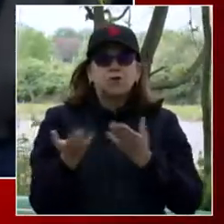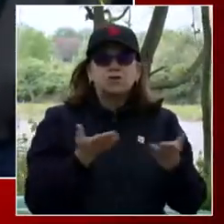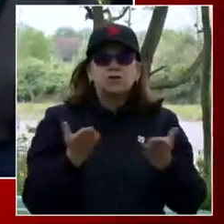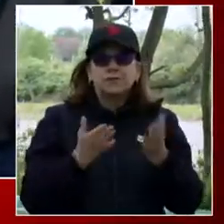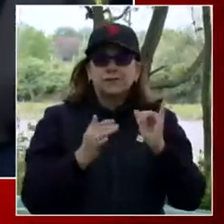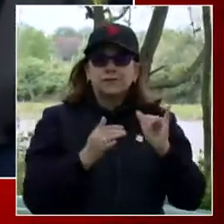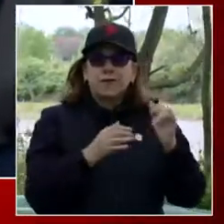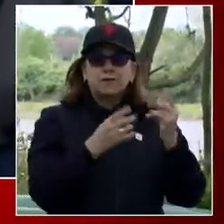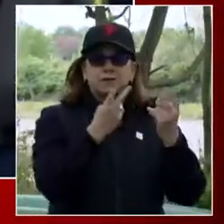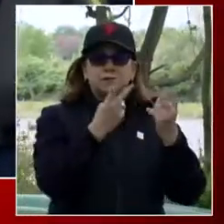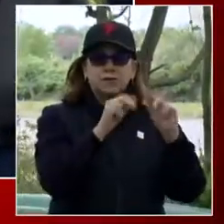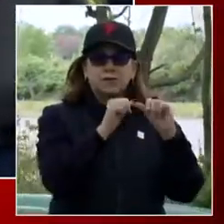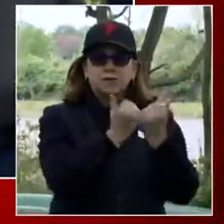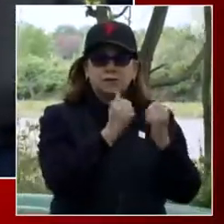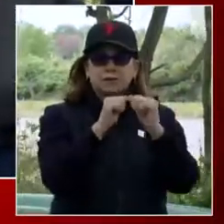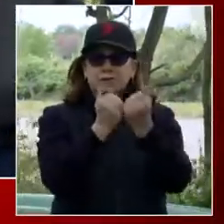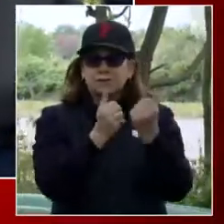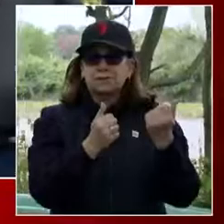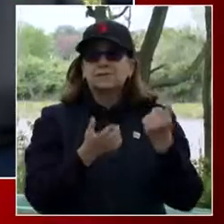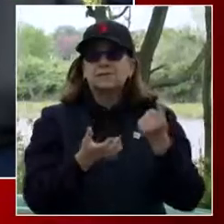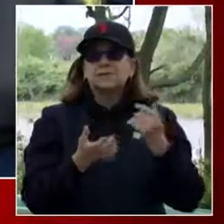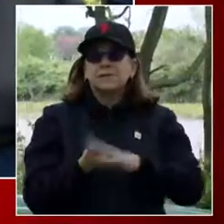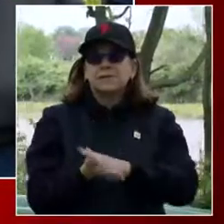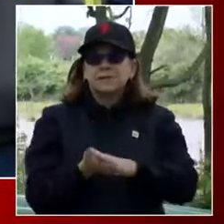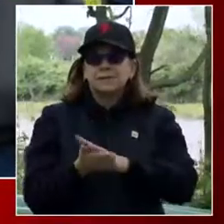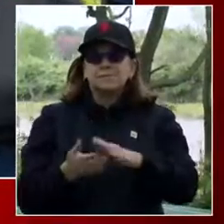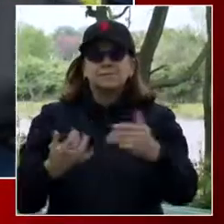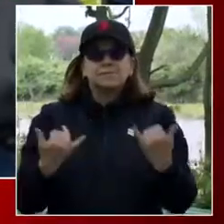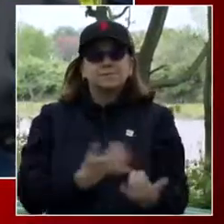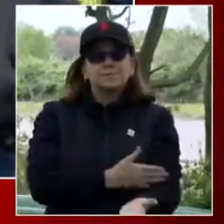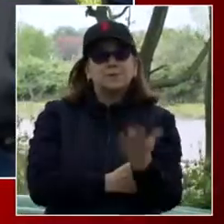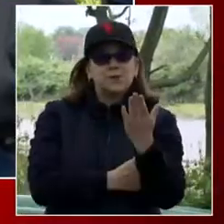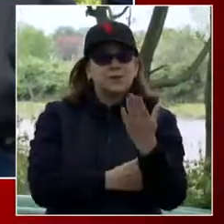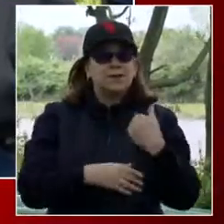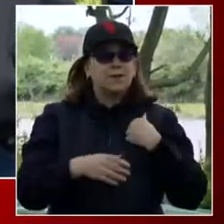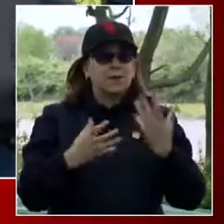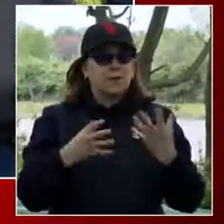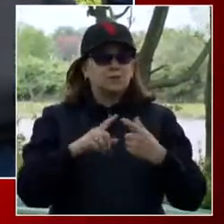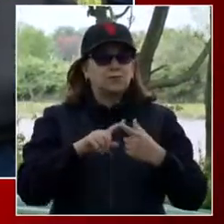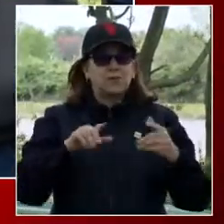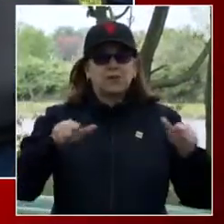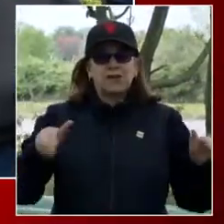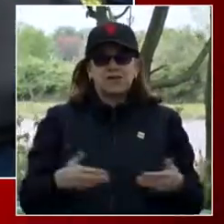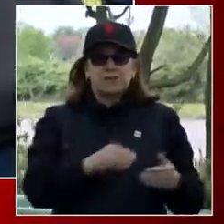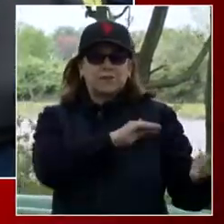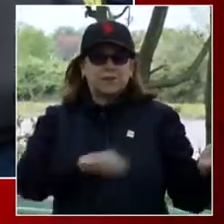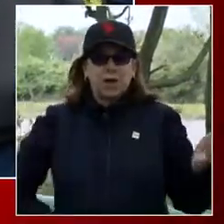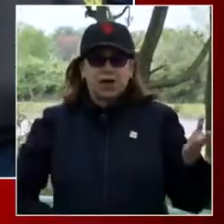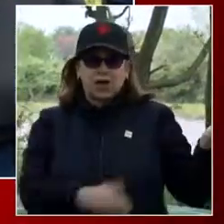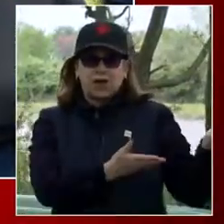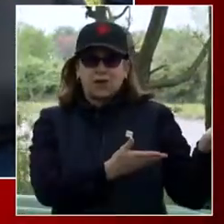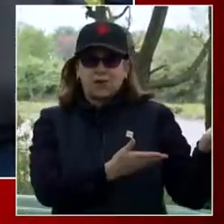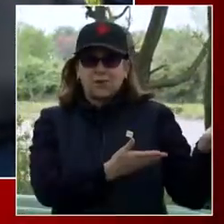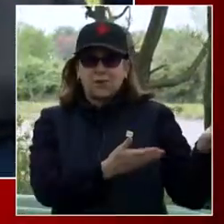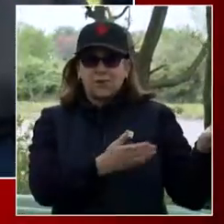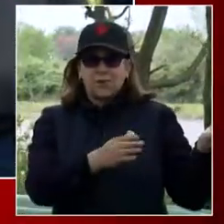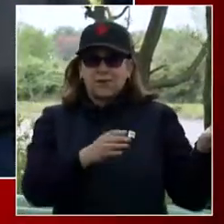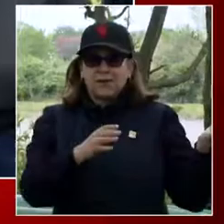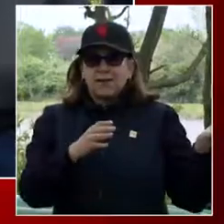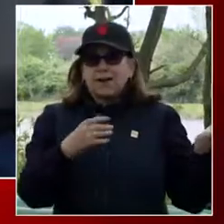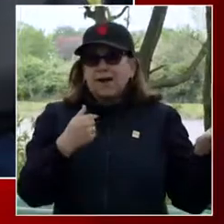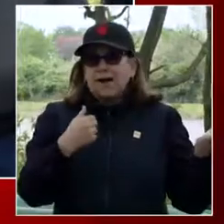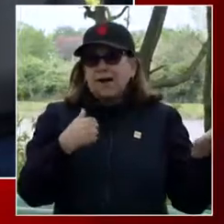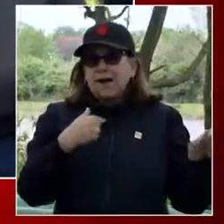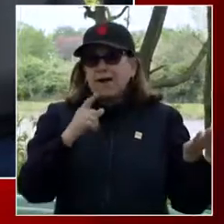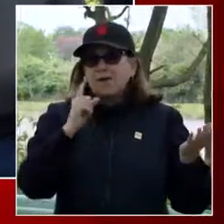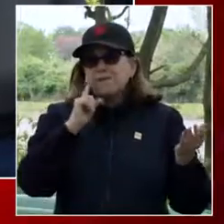apologies. My job this morning is to introduce the mayor. What I want to say is that for the more than 100 years, nothing